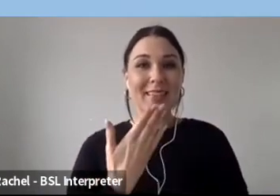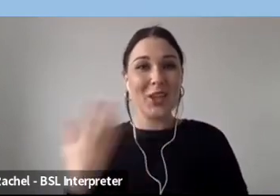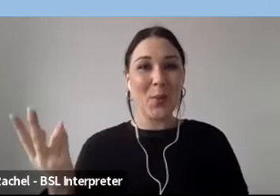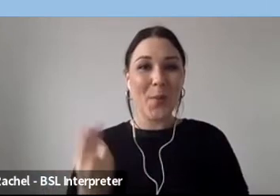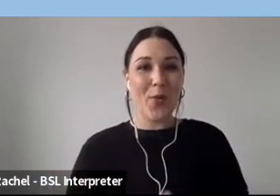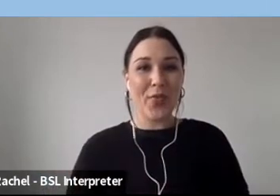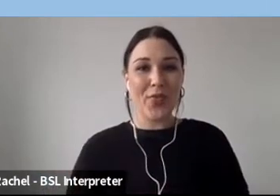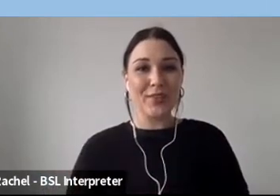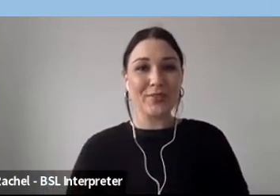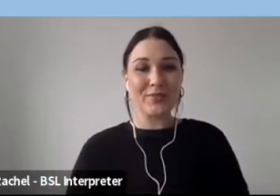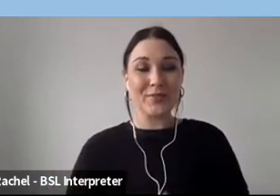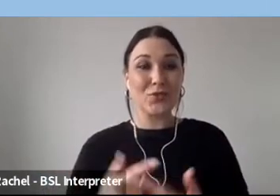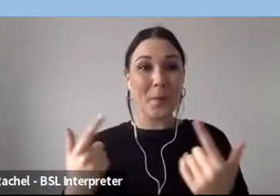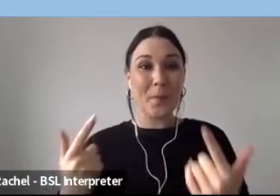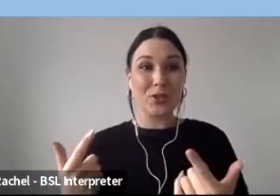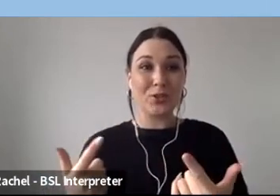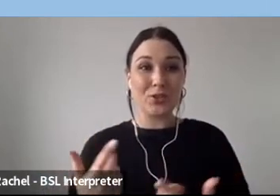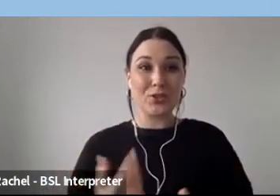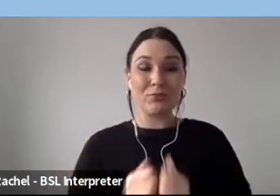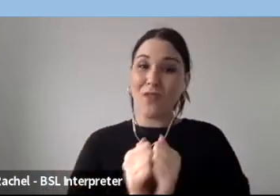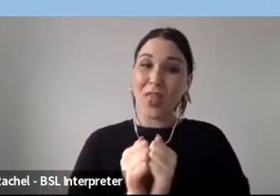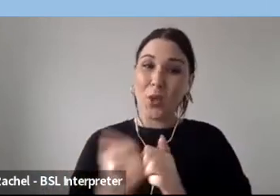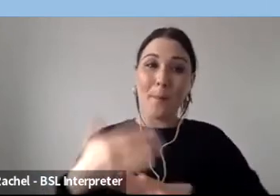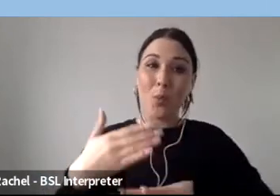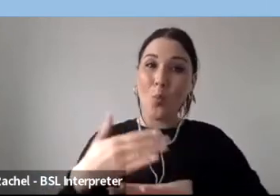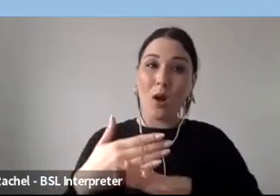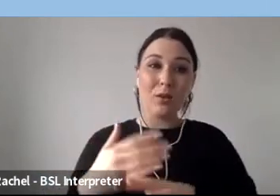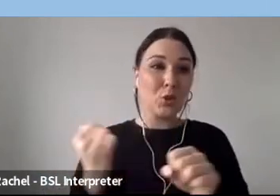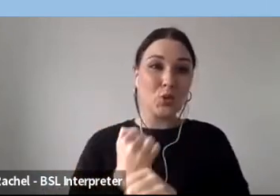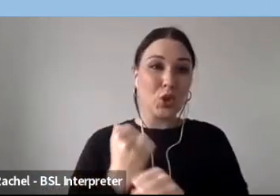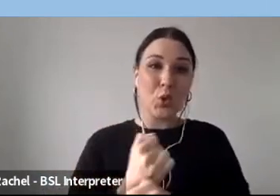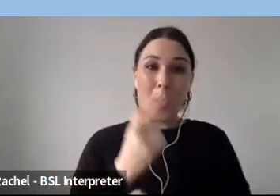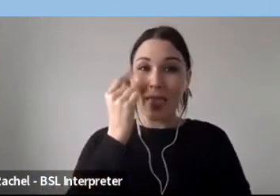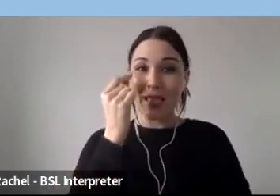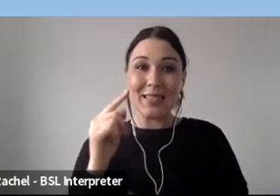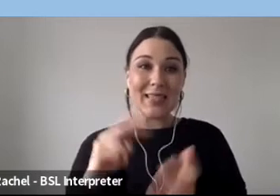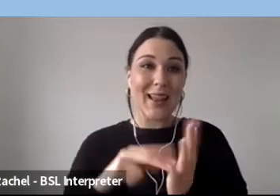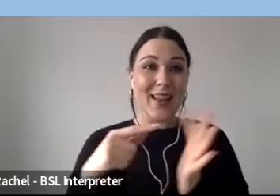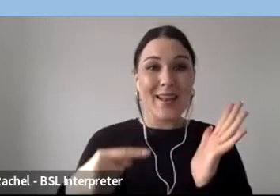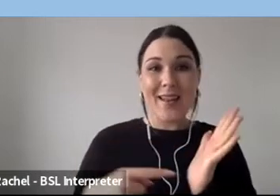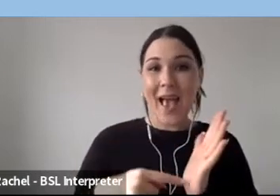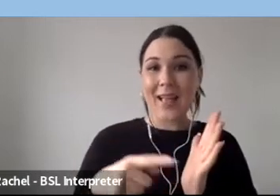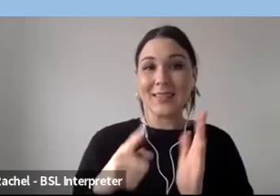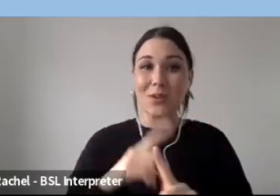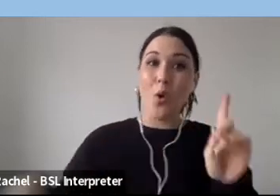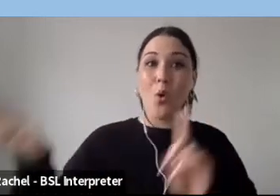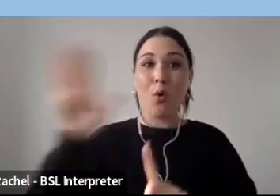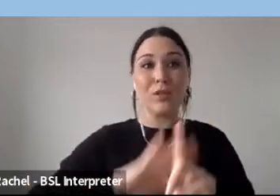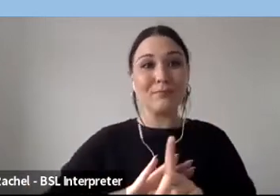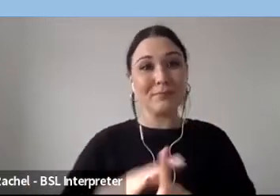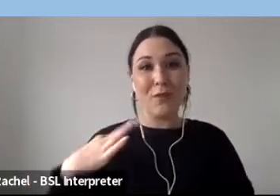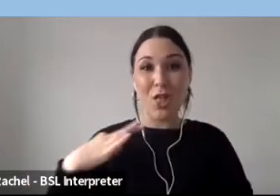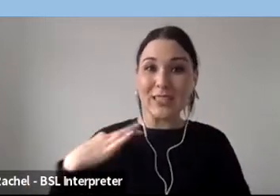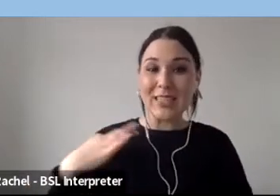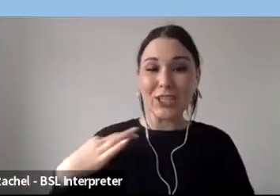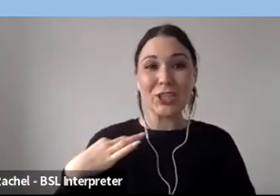Thank you both so much for all the valuable work you do with AbilityNet. and all our other volunteers around the country as well. Some of